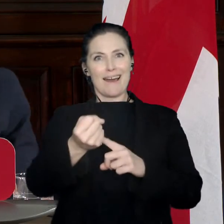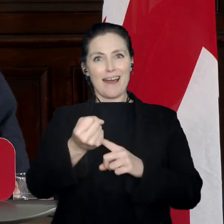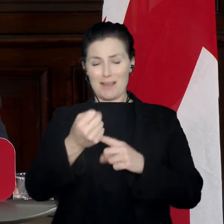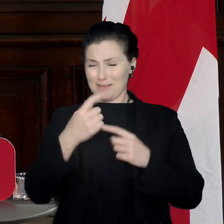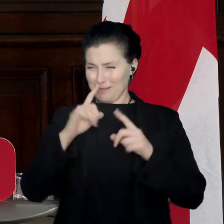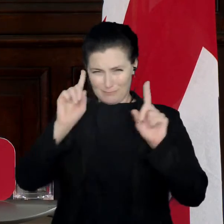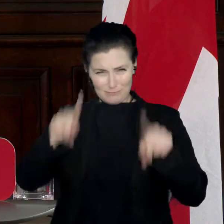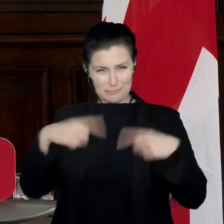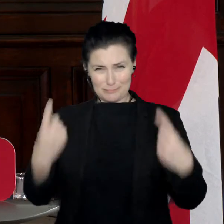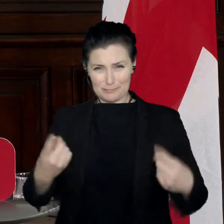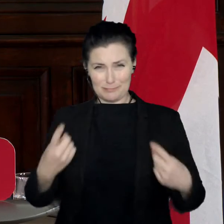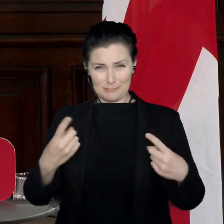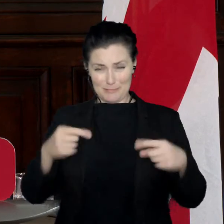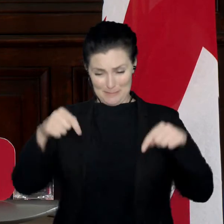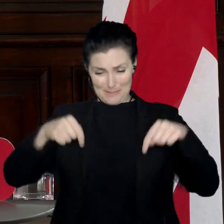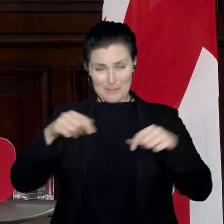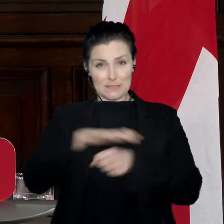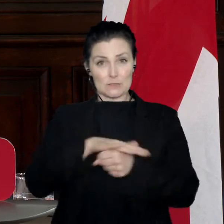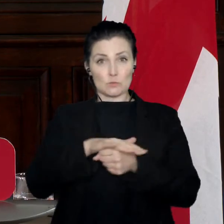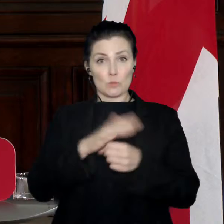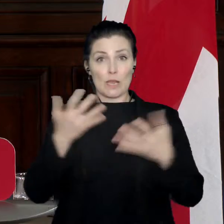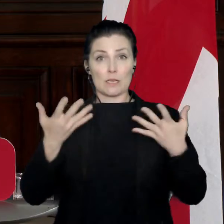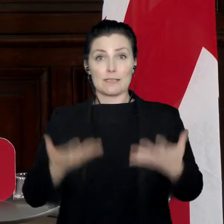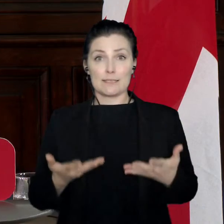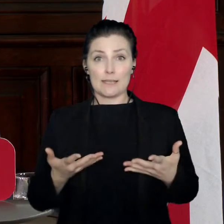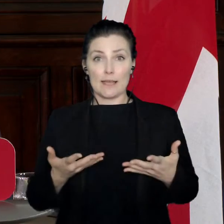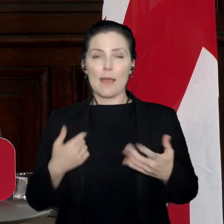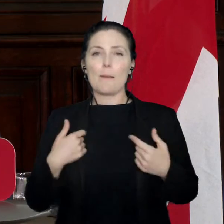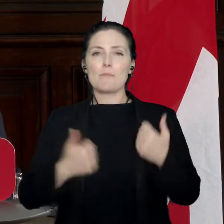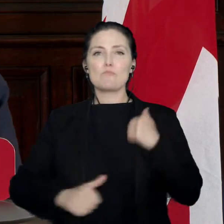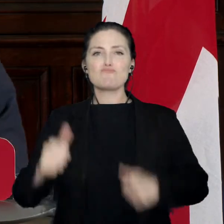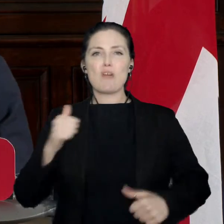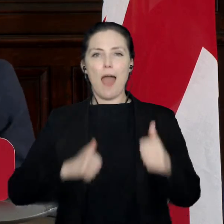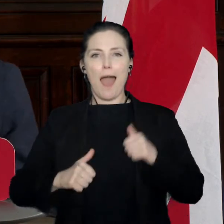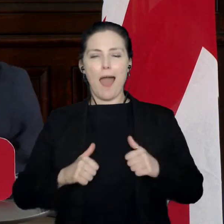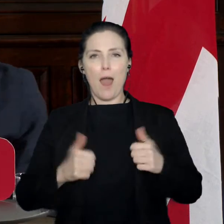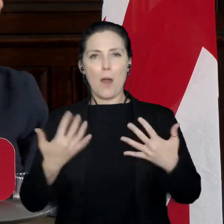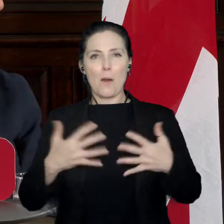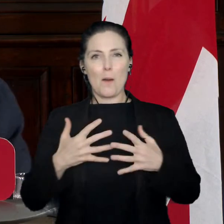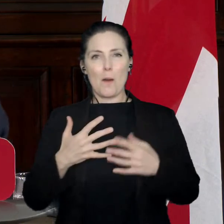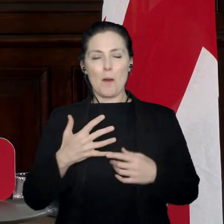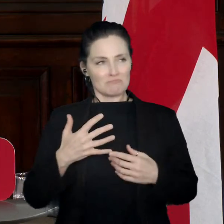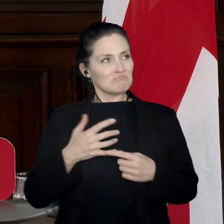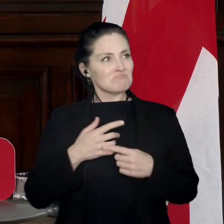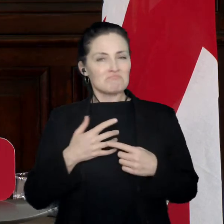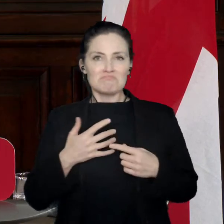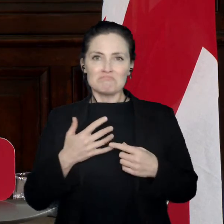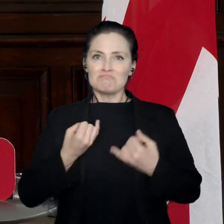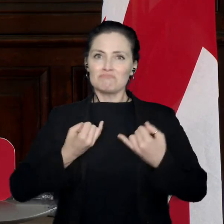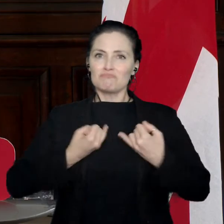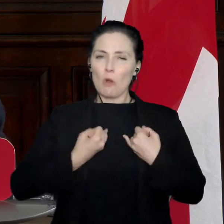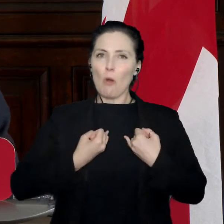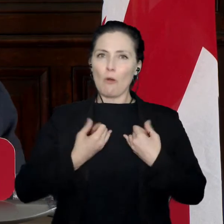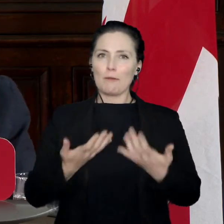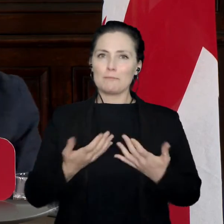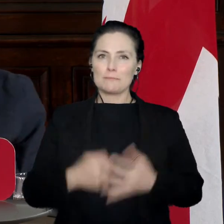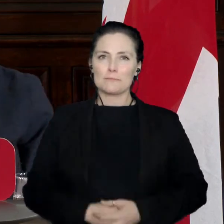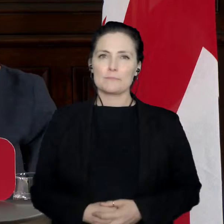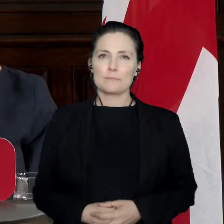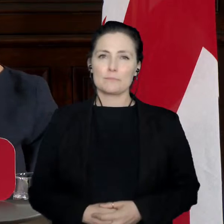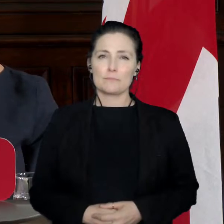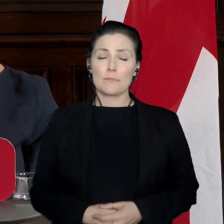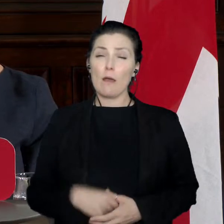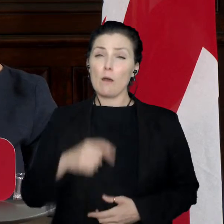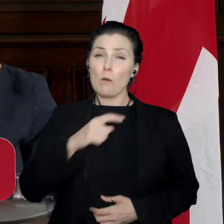So I'm actually really rather proud of having been proved wrong. And I think the reason that that's happened is down